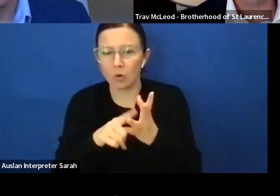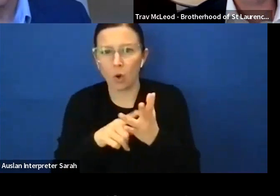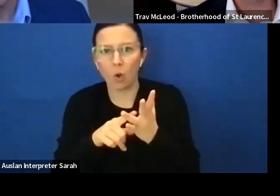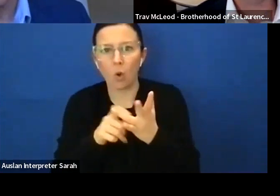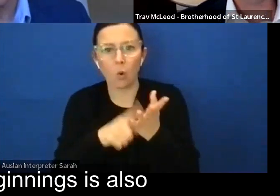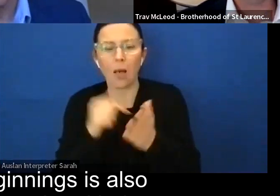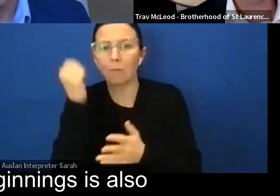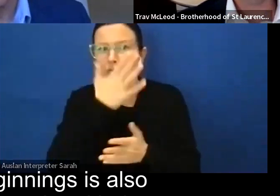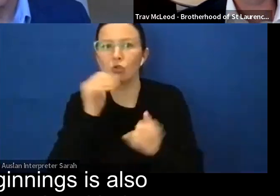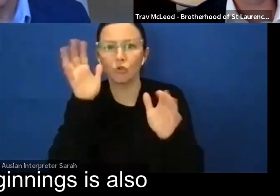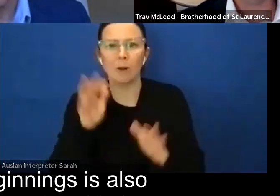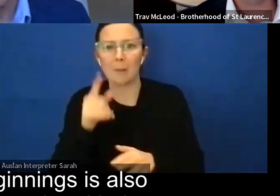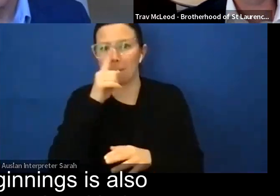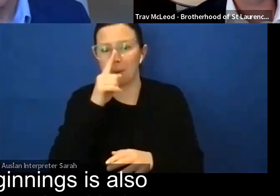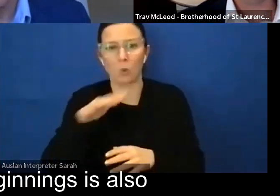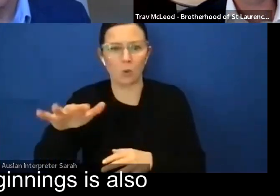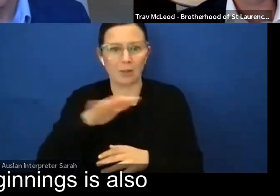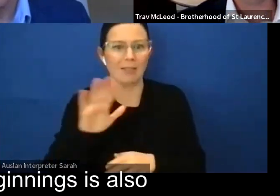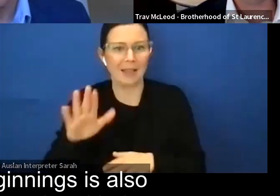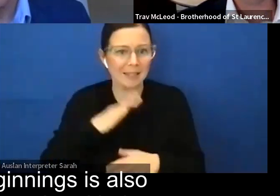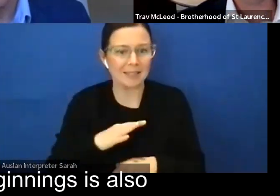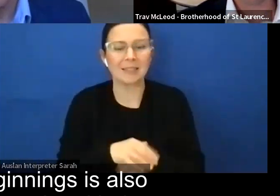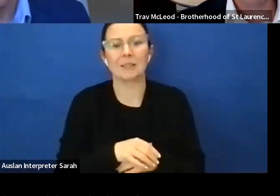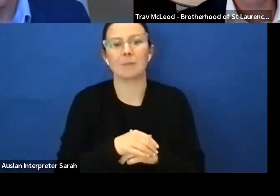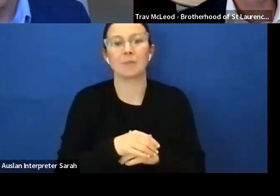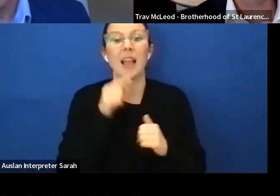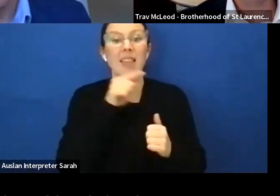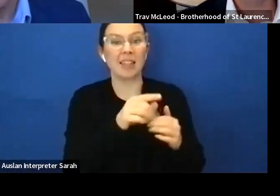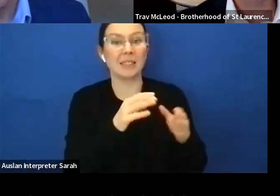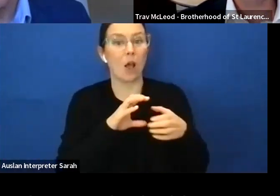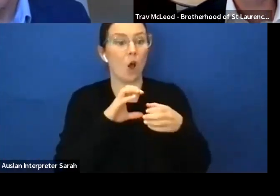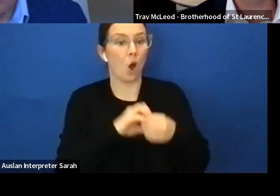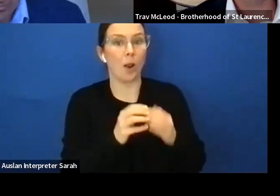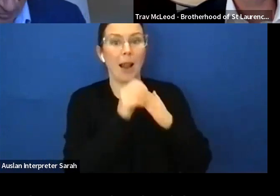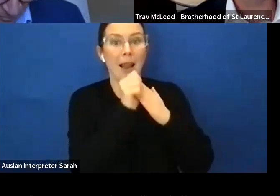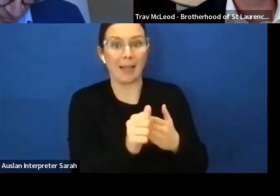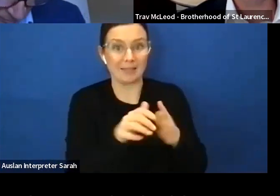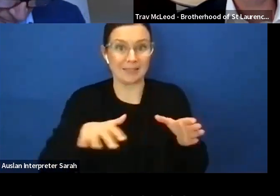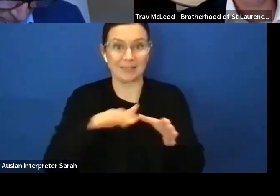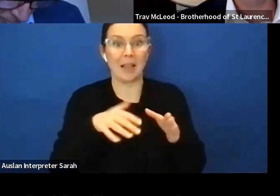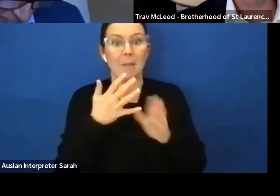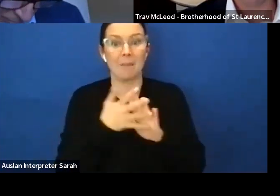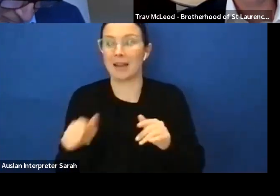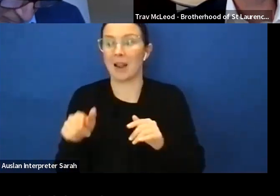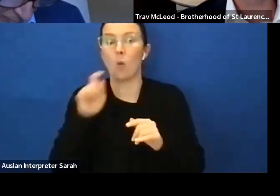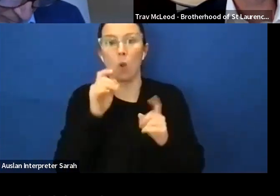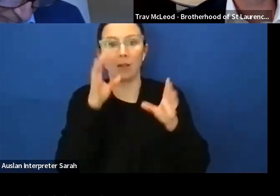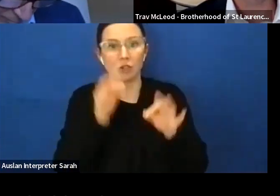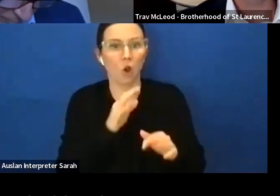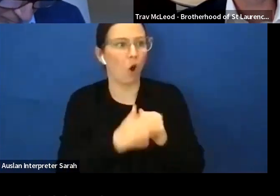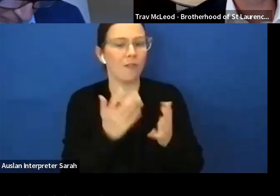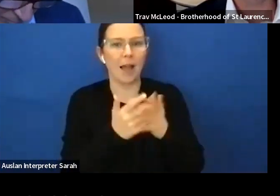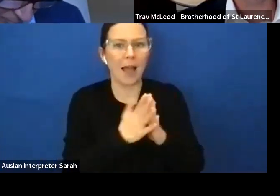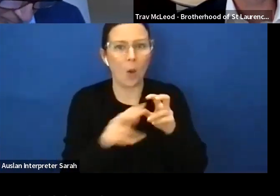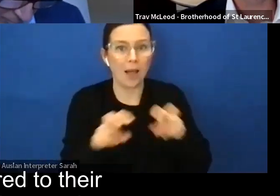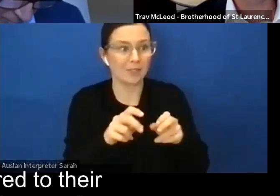needs. Connected Beginnings is also community owned and led, which means that Aboriginal and Torres Strait Islander people decide on how activities